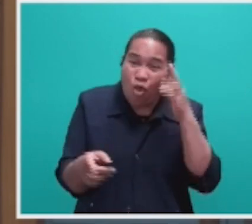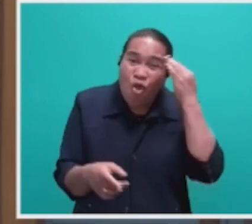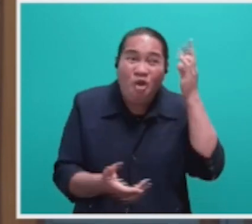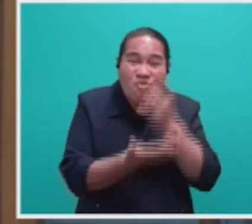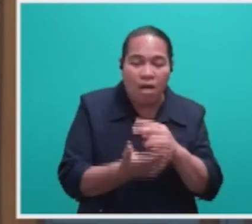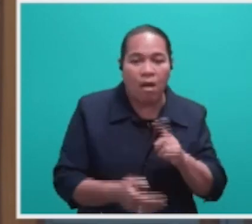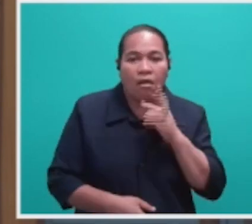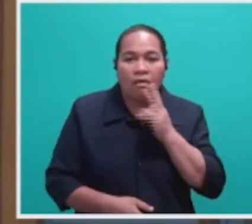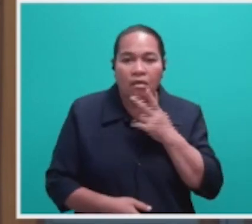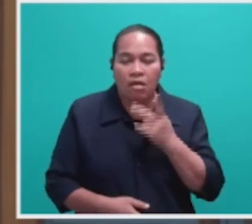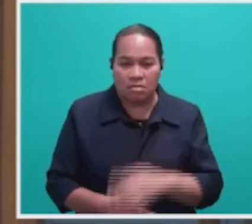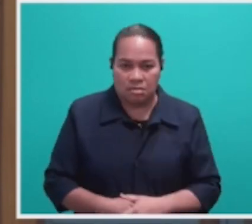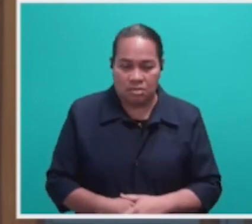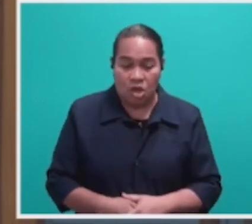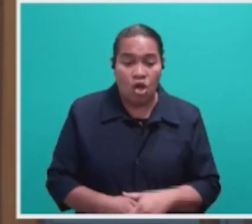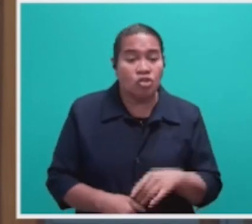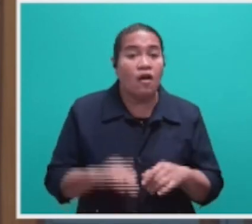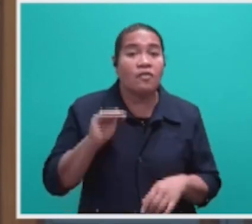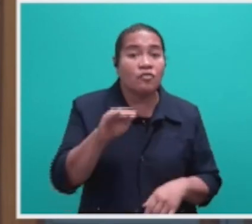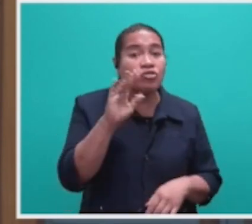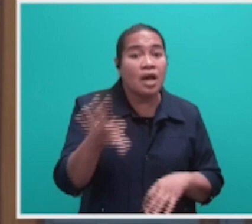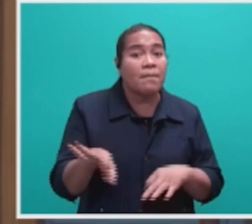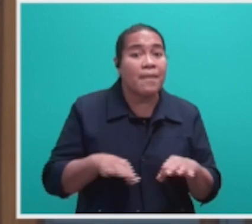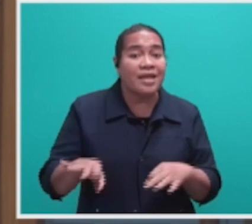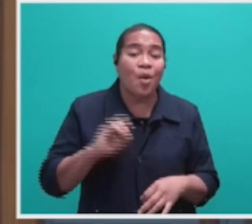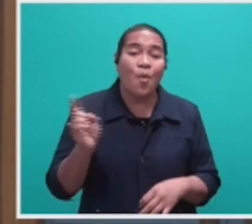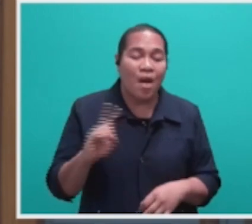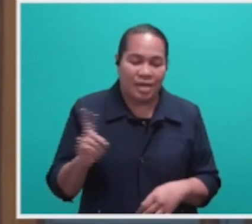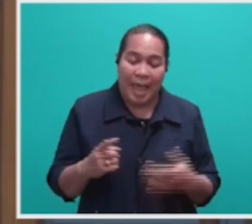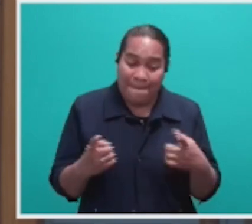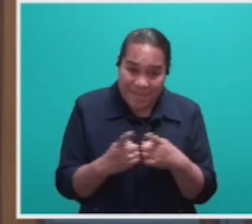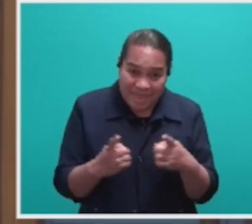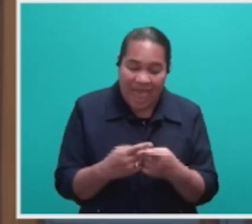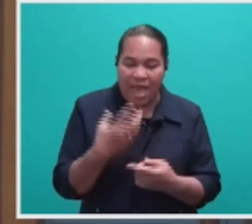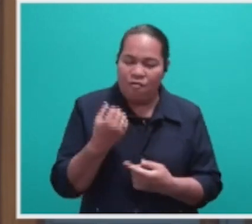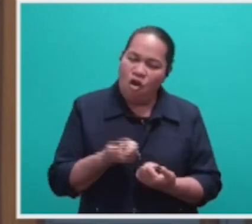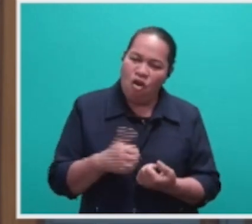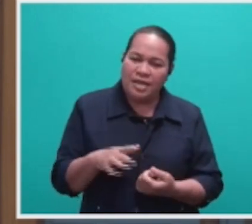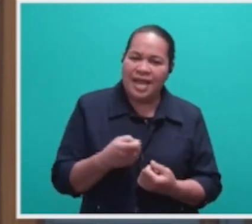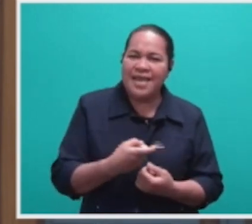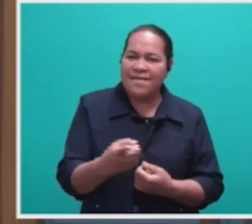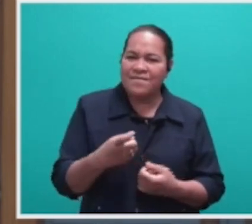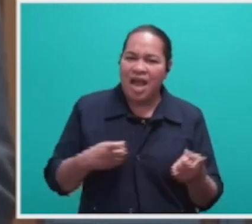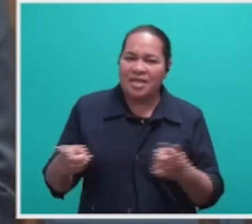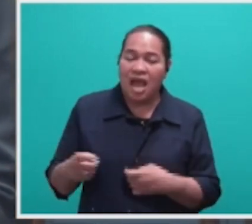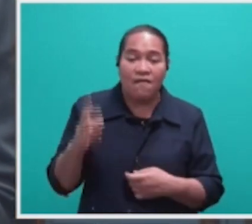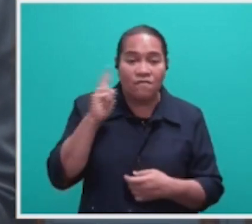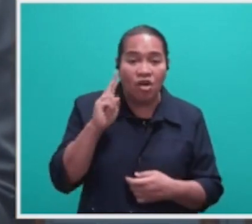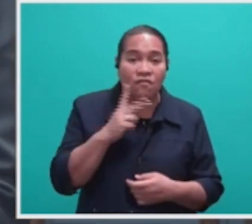sir? In our task force meetings, we have invited the 2 major operators,